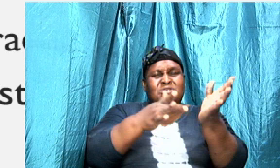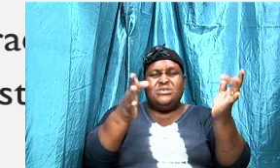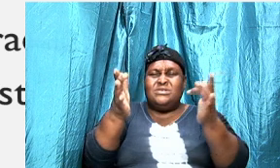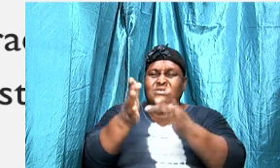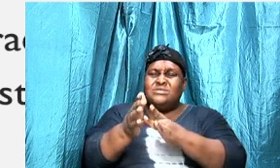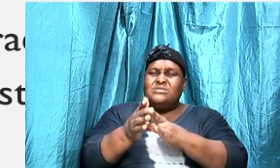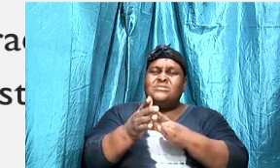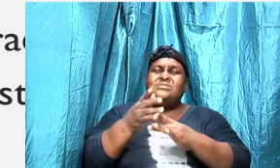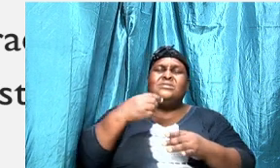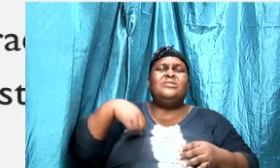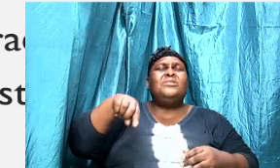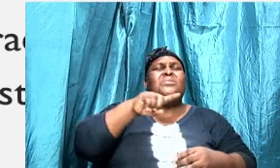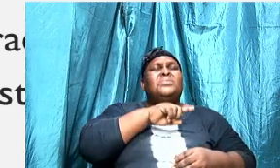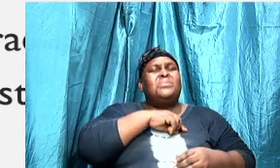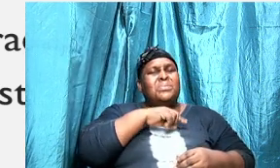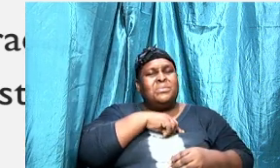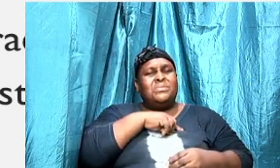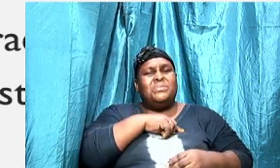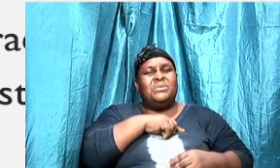should have